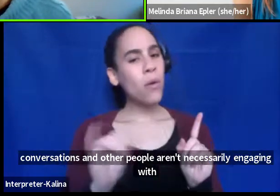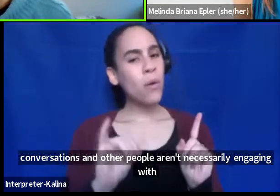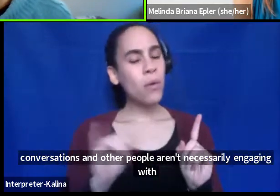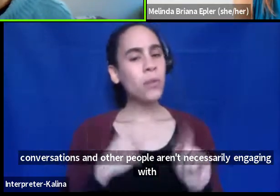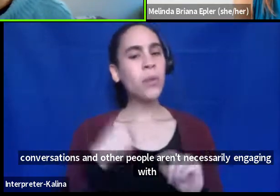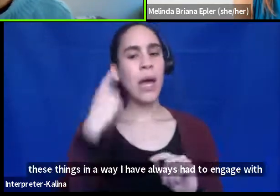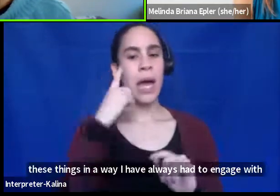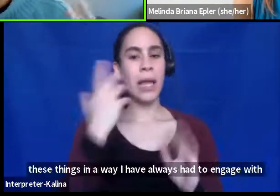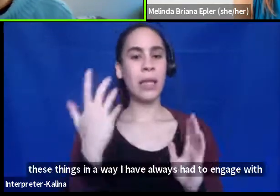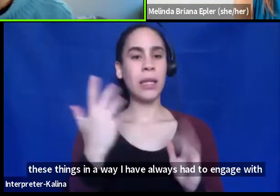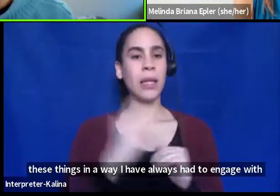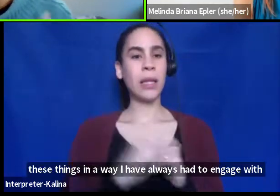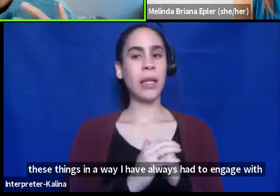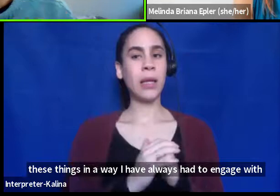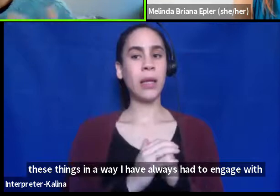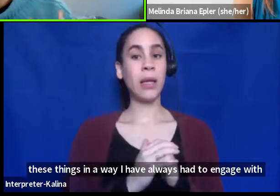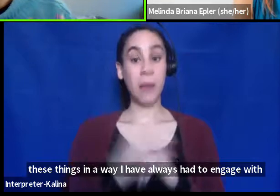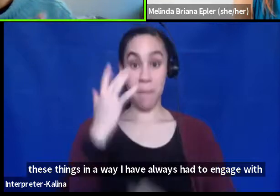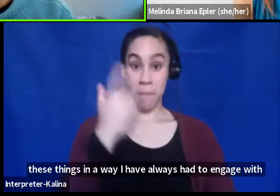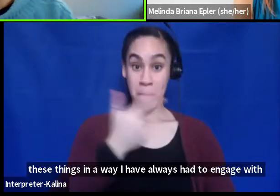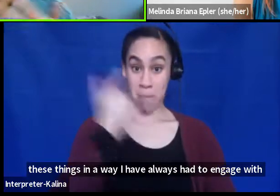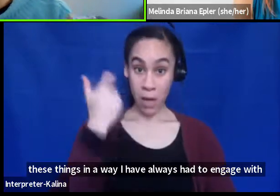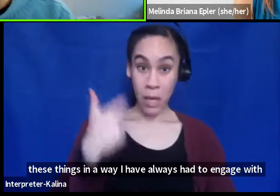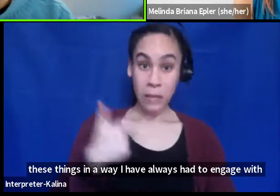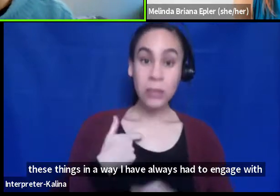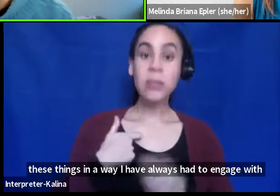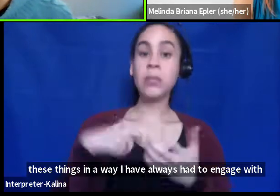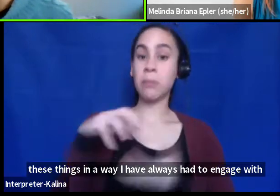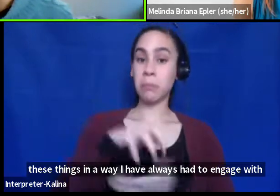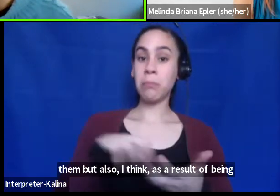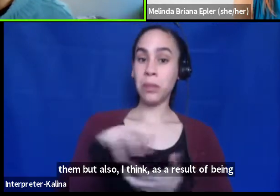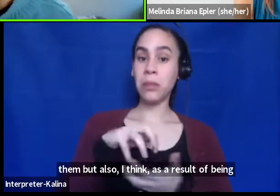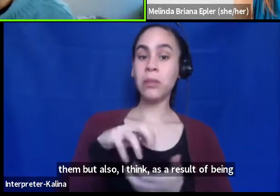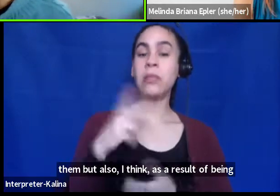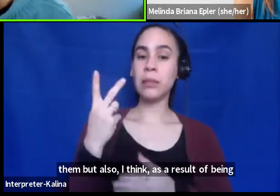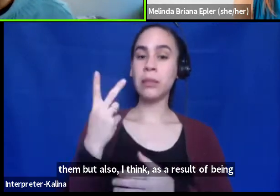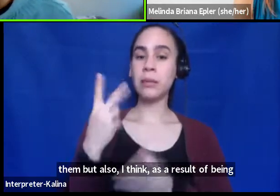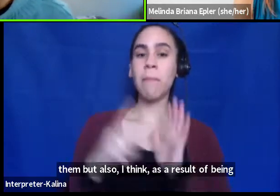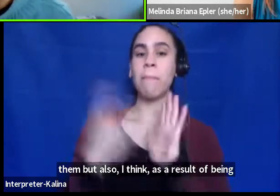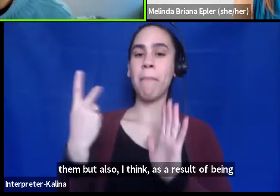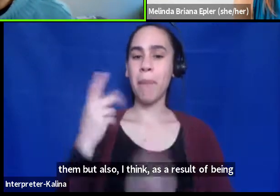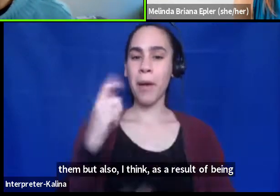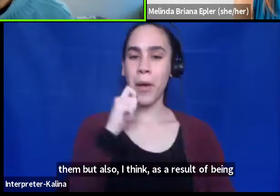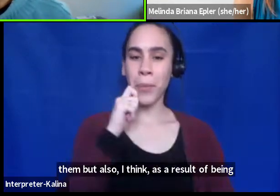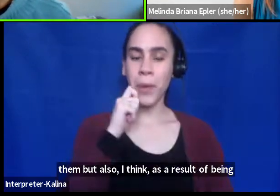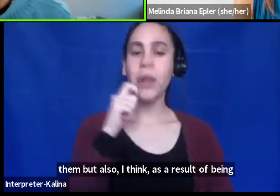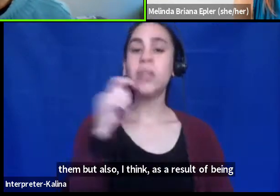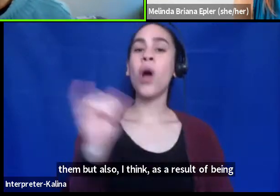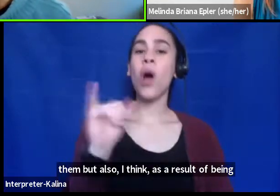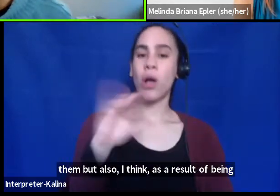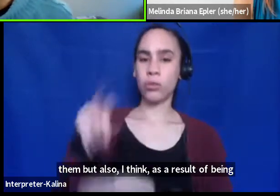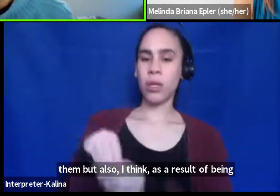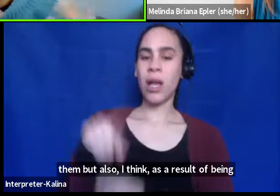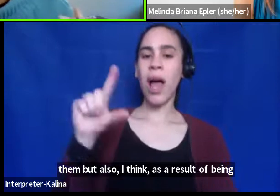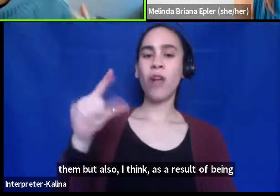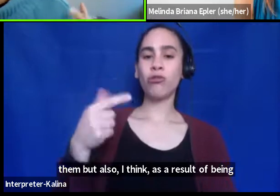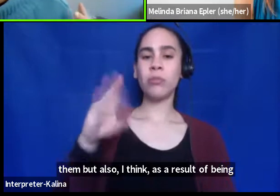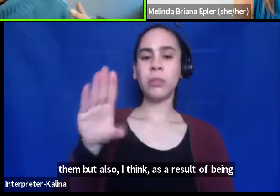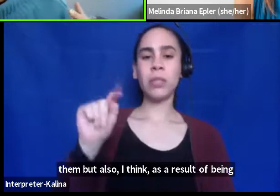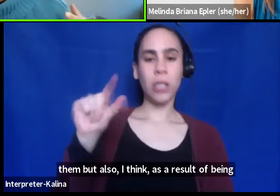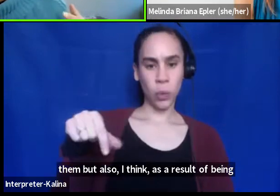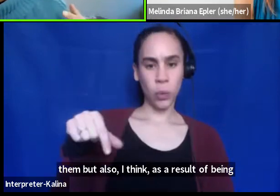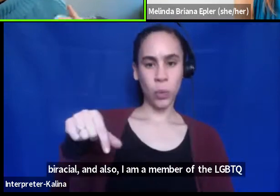a result of being biracial, and I'm also a member of the LGBTQ community, I think like it's in